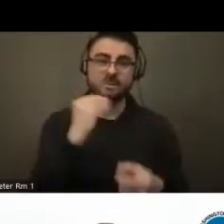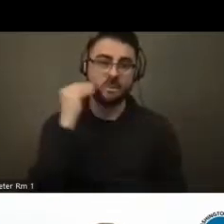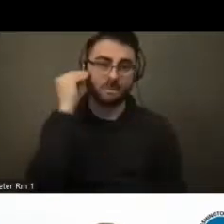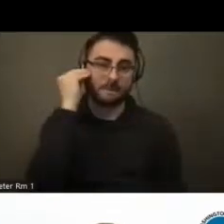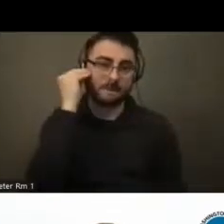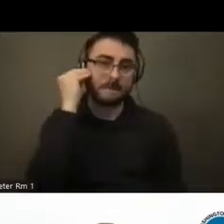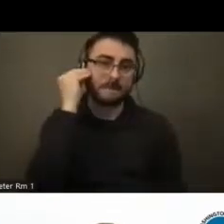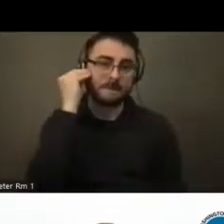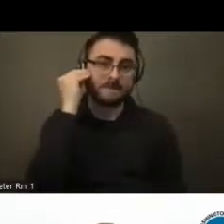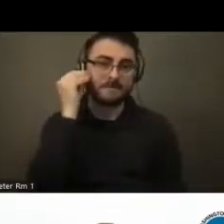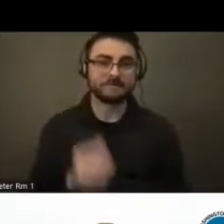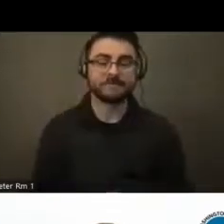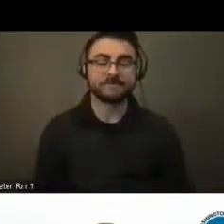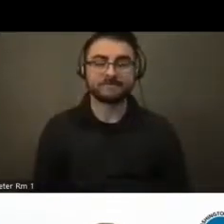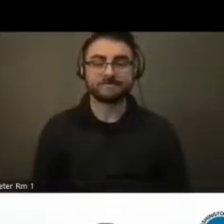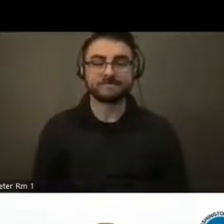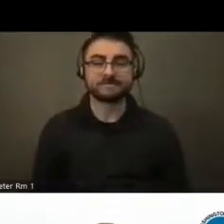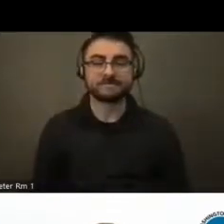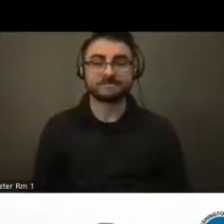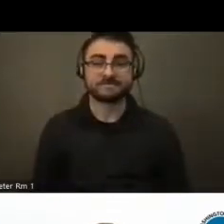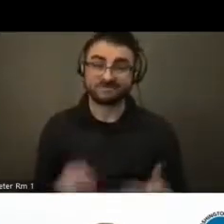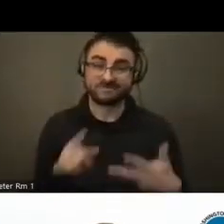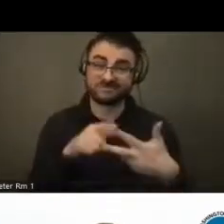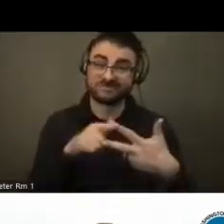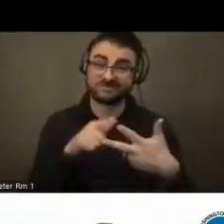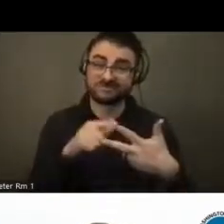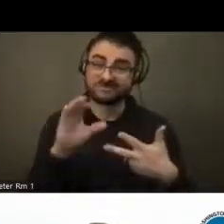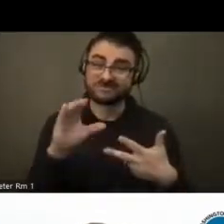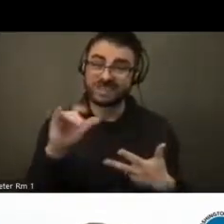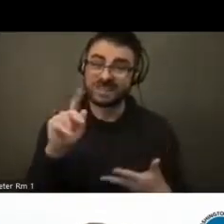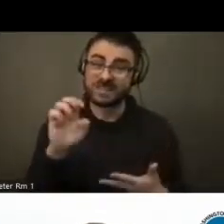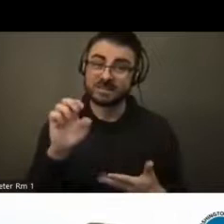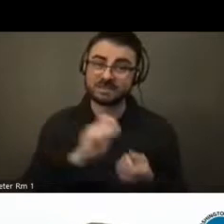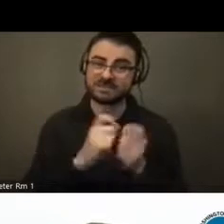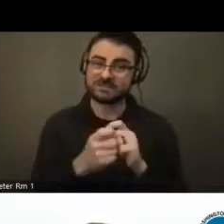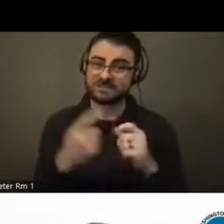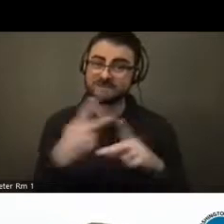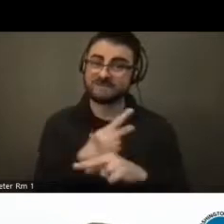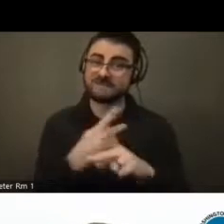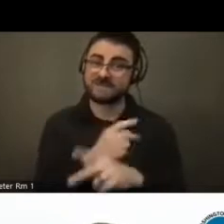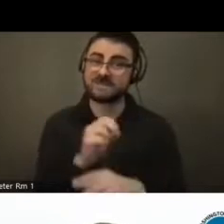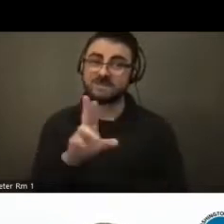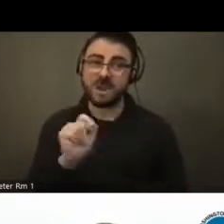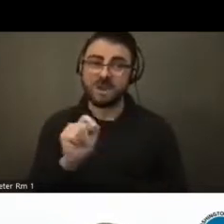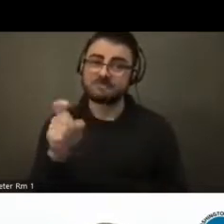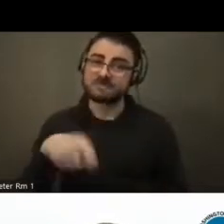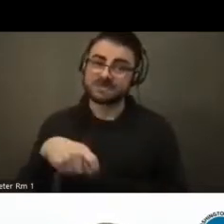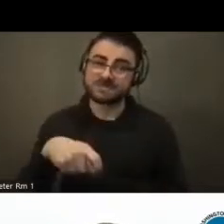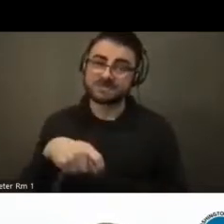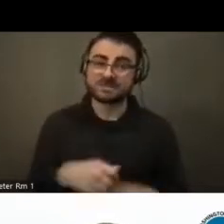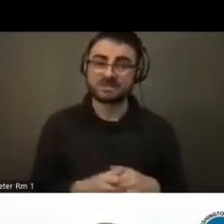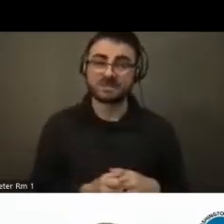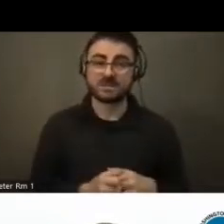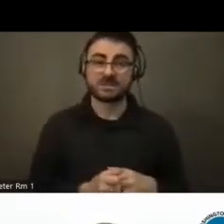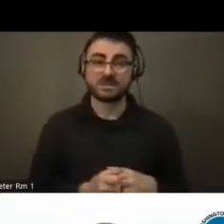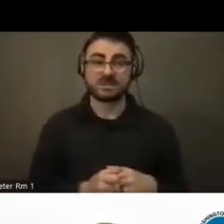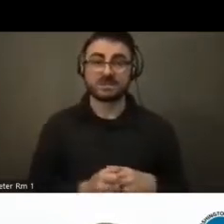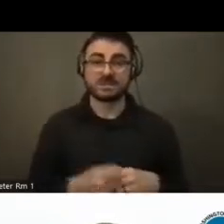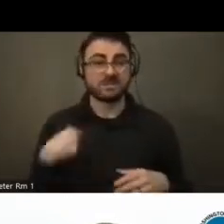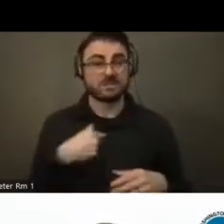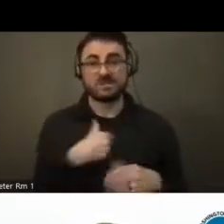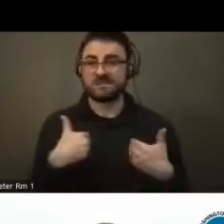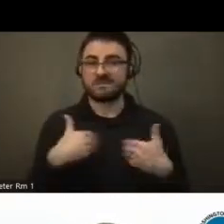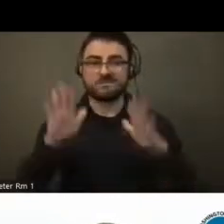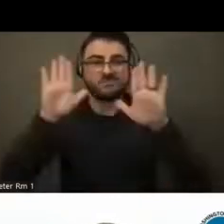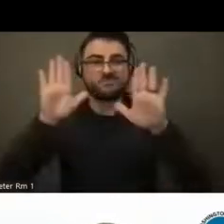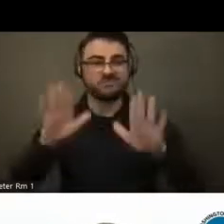So, climate change, we got to figure that one out. It affects our we have great staff in our